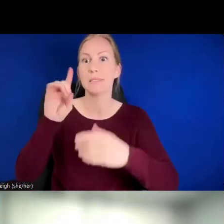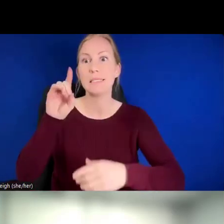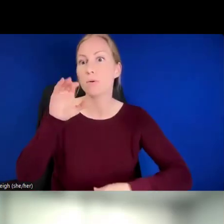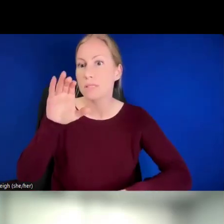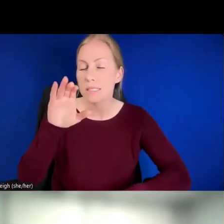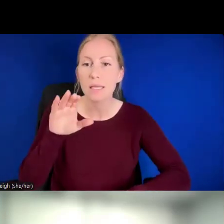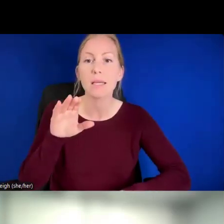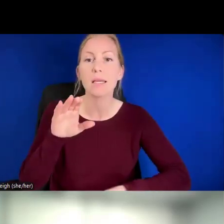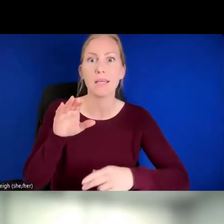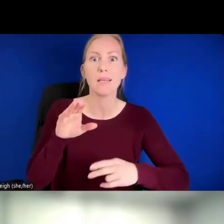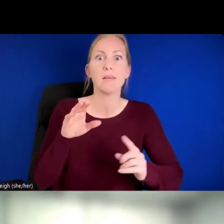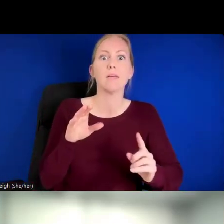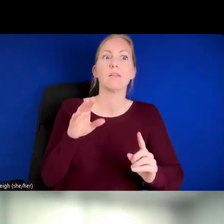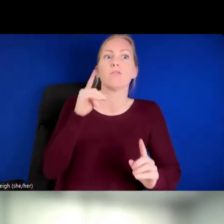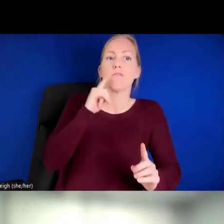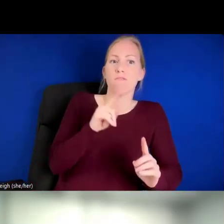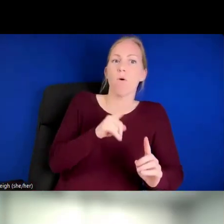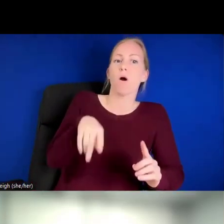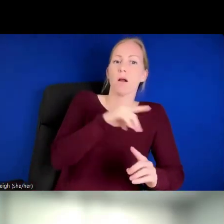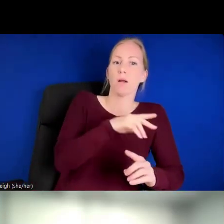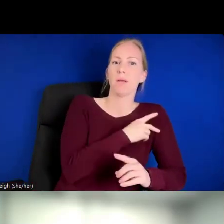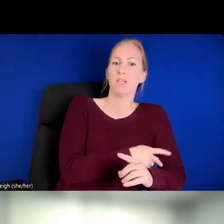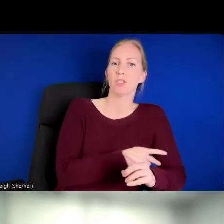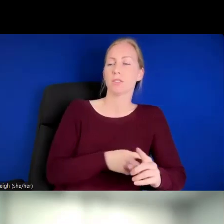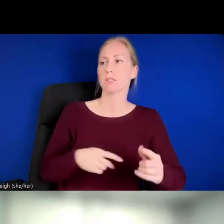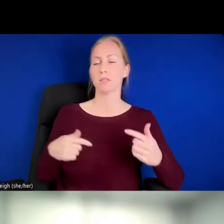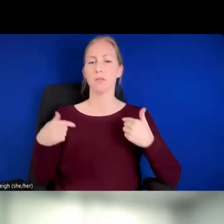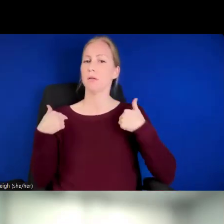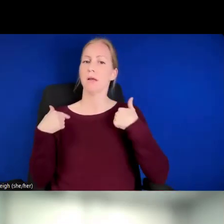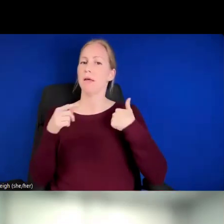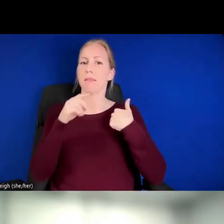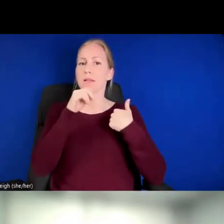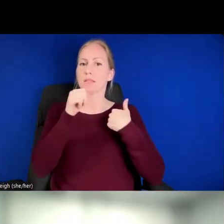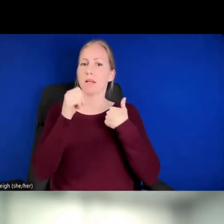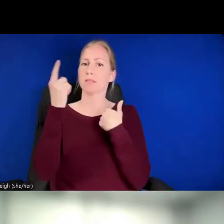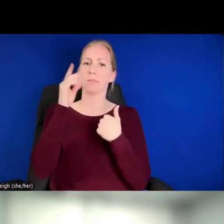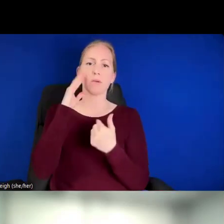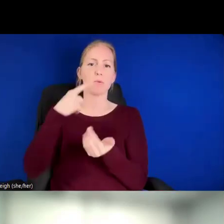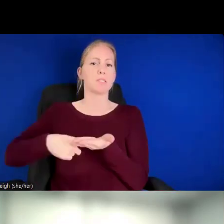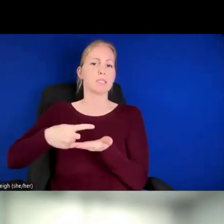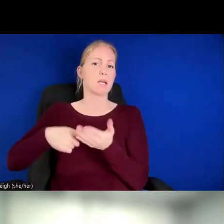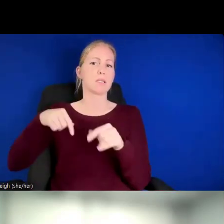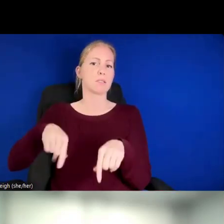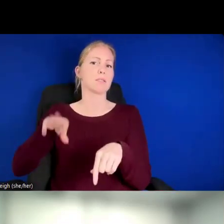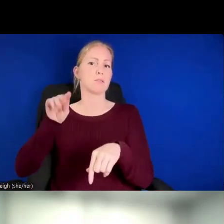on behalf of patients. That's not something we're going to discuss in this webinar.